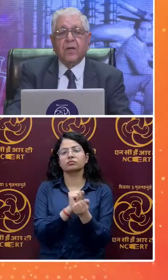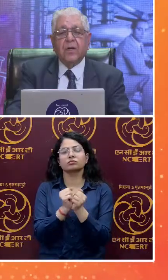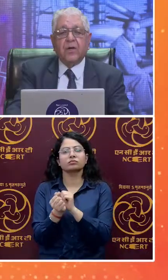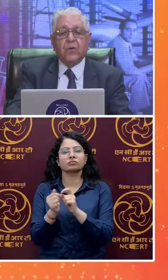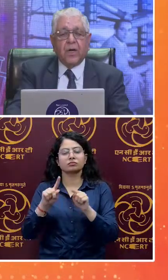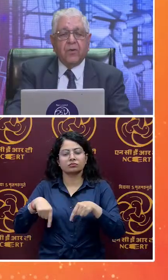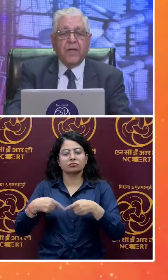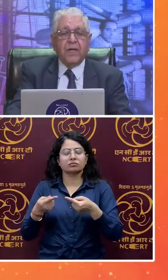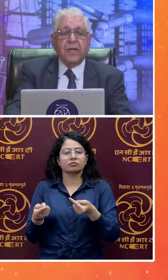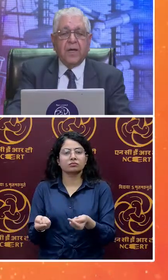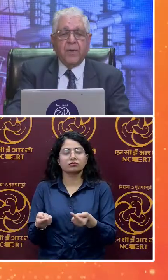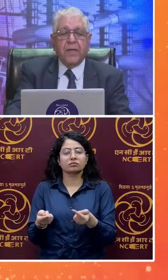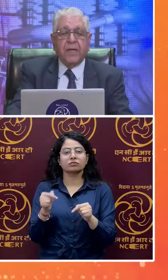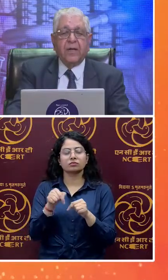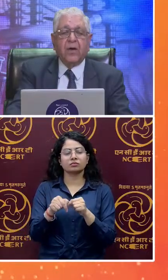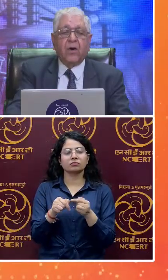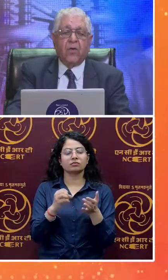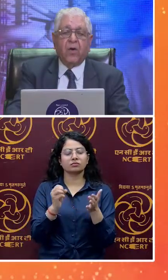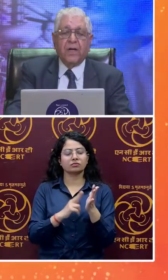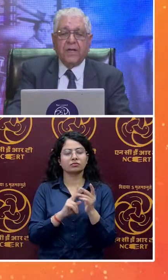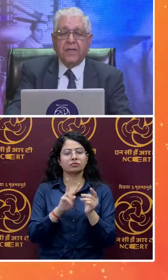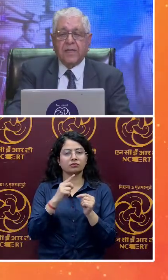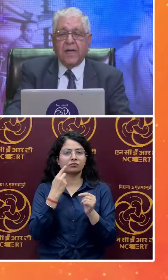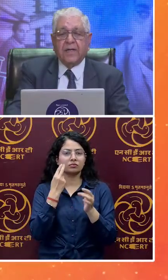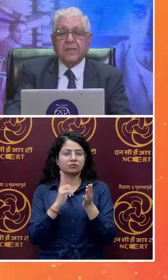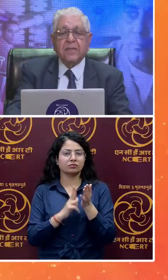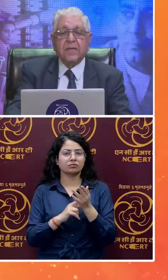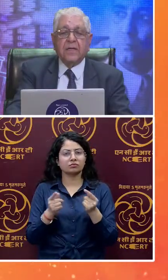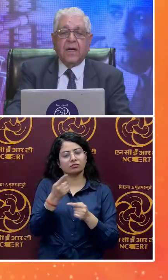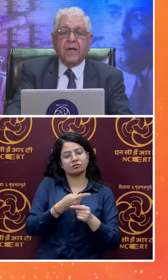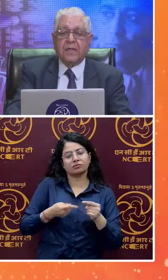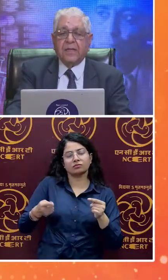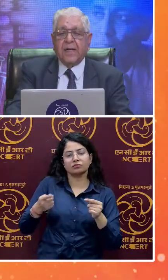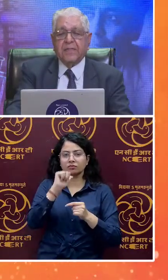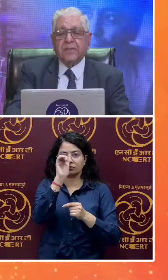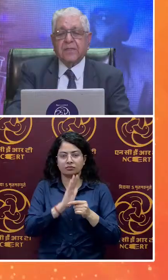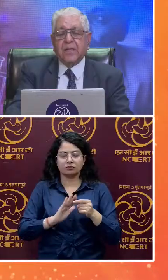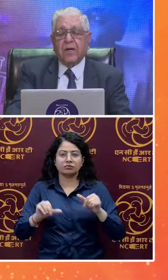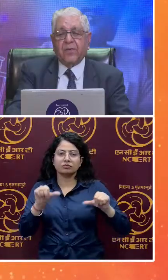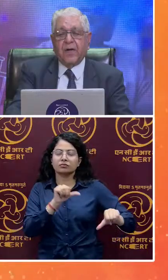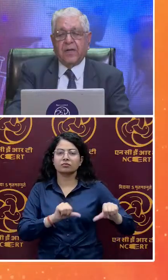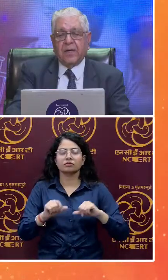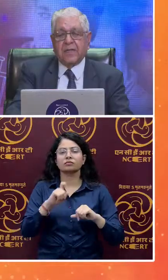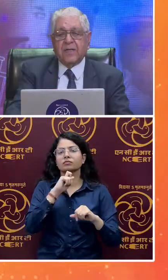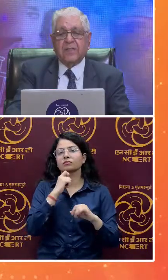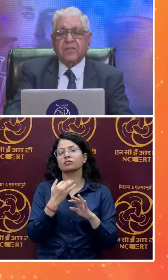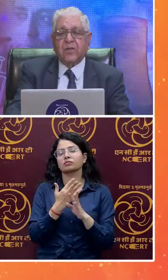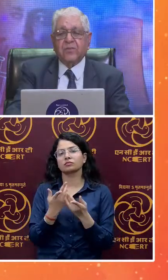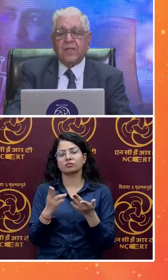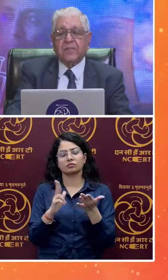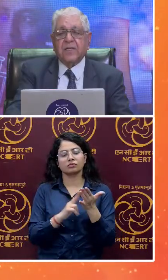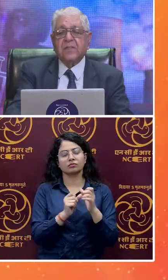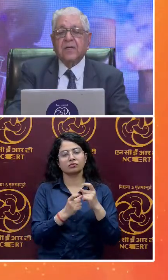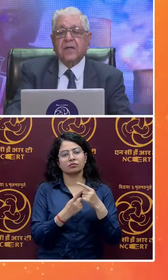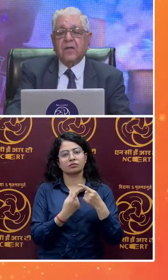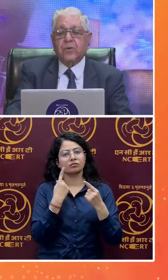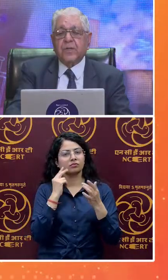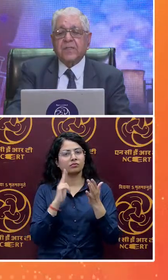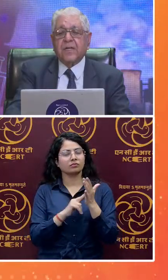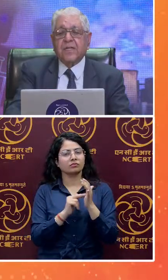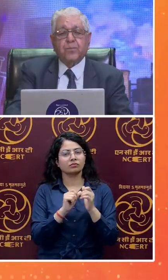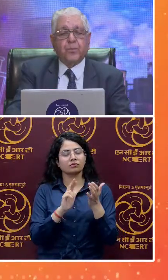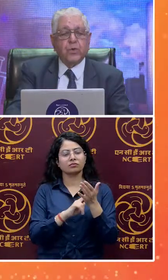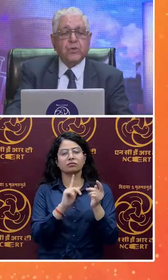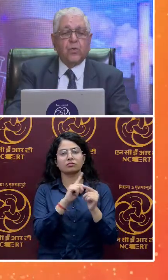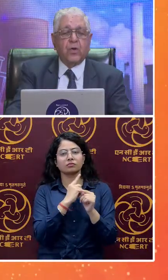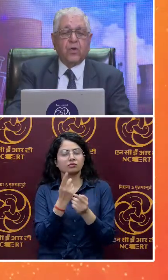on, to convene a meeting of all Indian scientists under the aegis of a National Institute of Sciences to